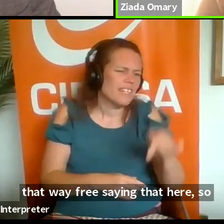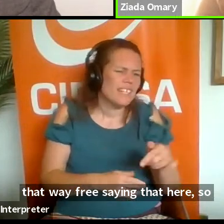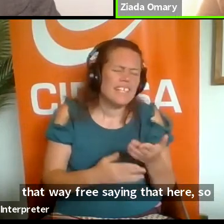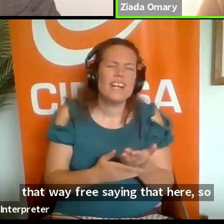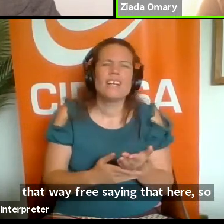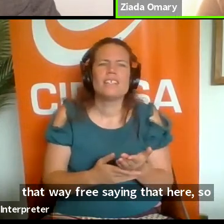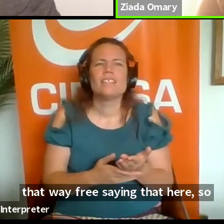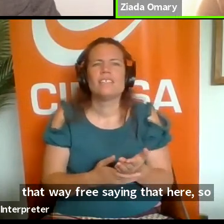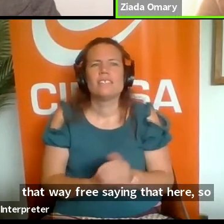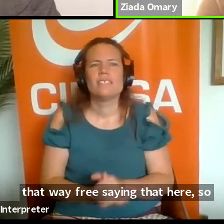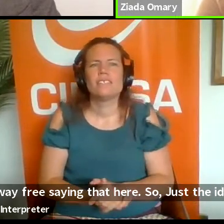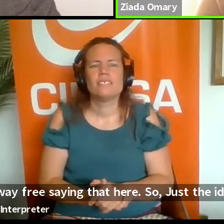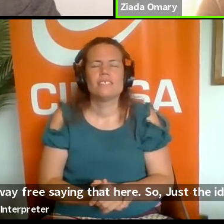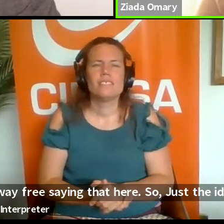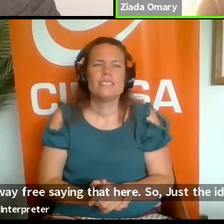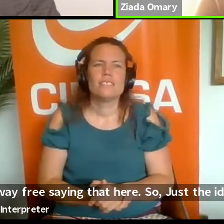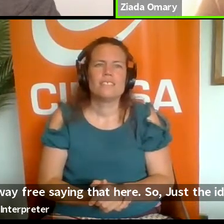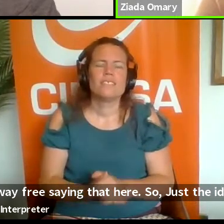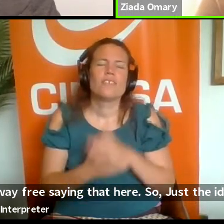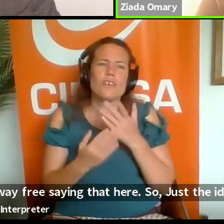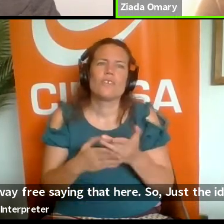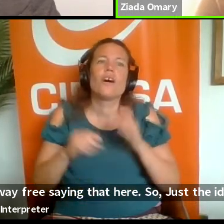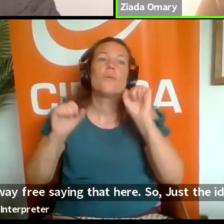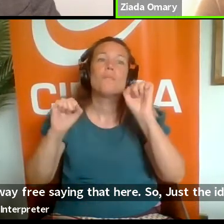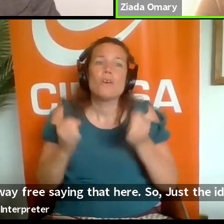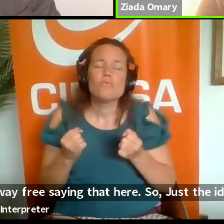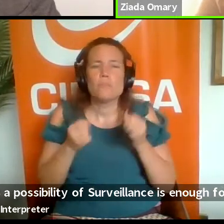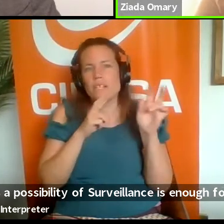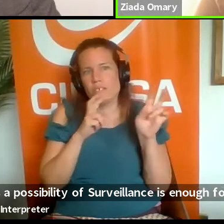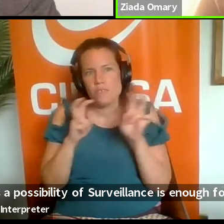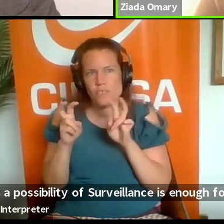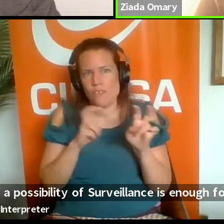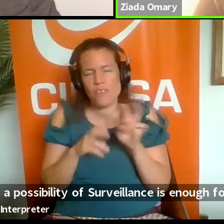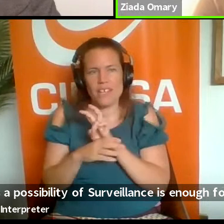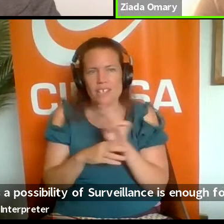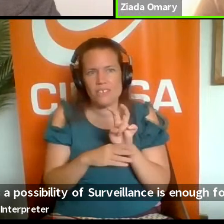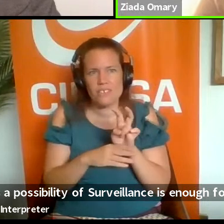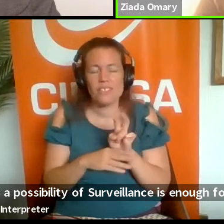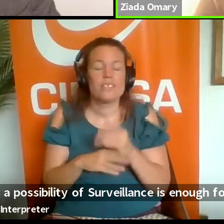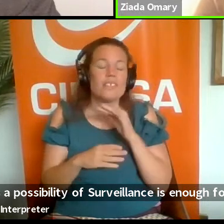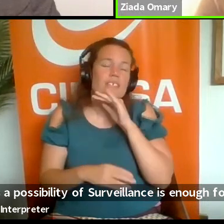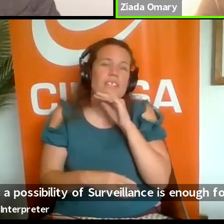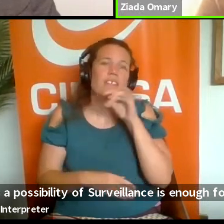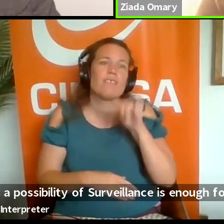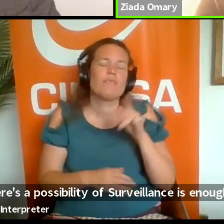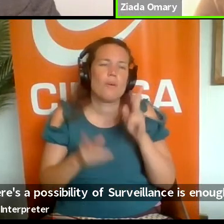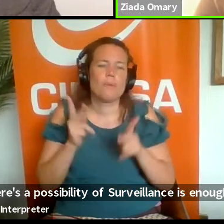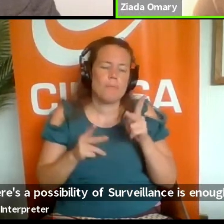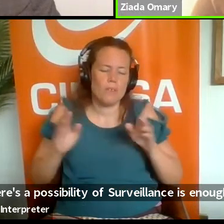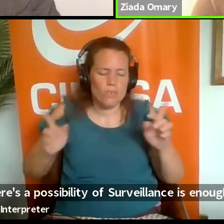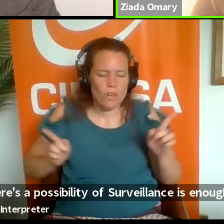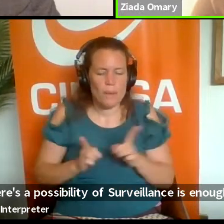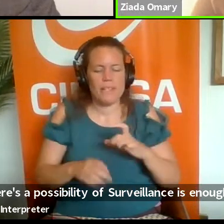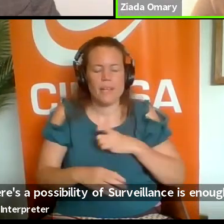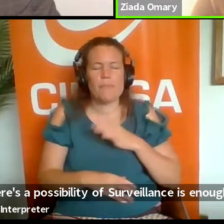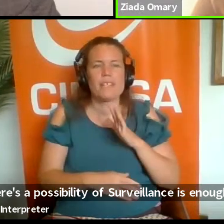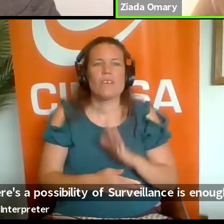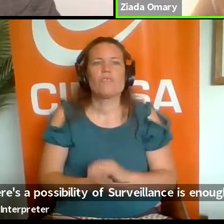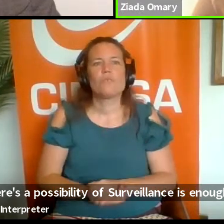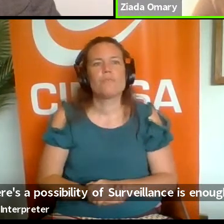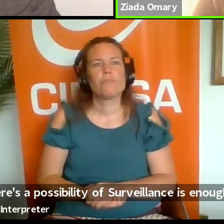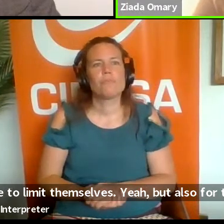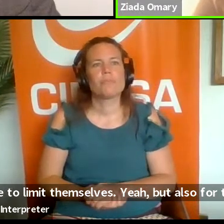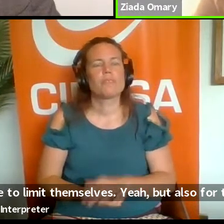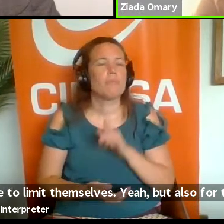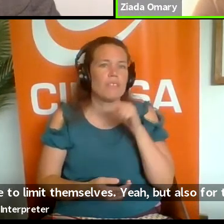the idea that there's a possibility of surveillance is enough for people to limit themselves. Yeah, but also for Tanzania,